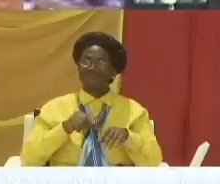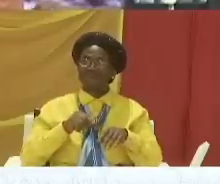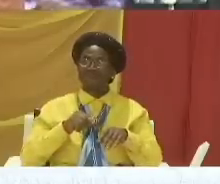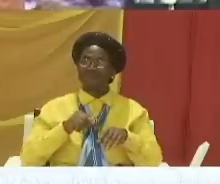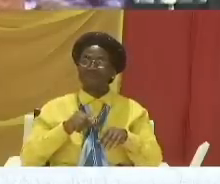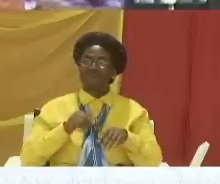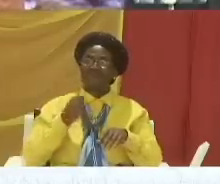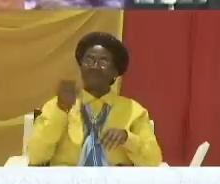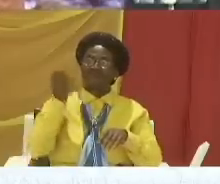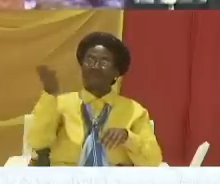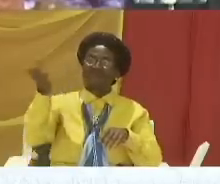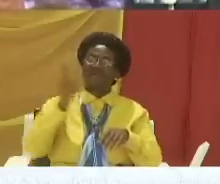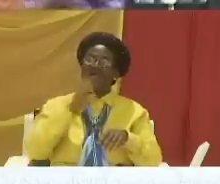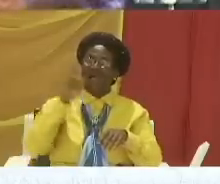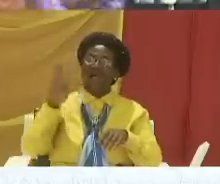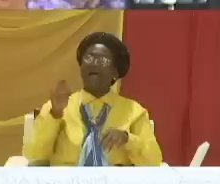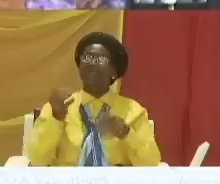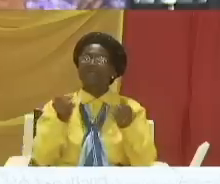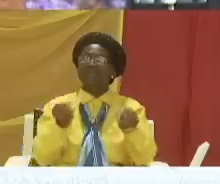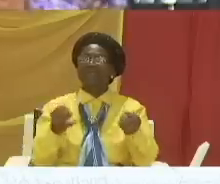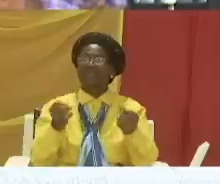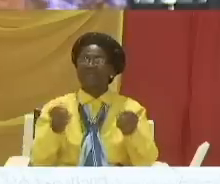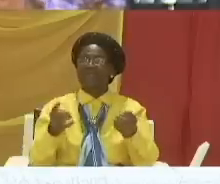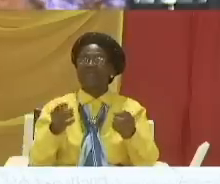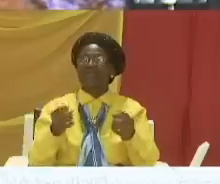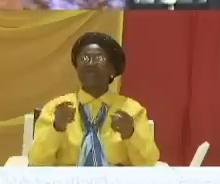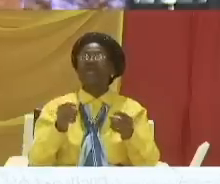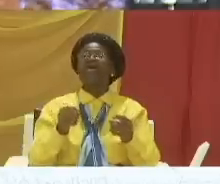there are many covenants